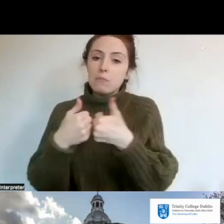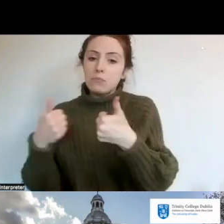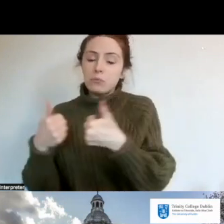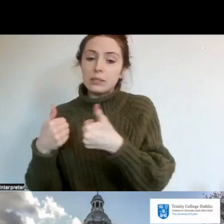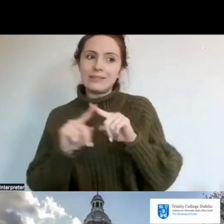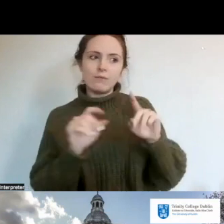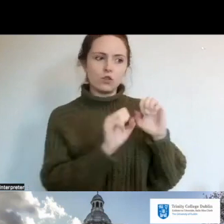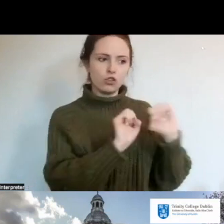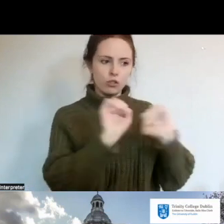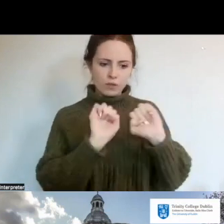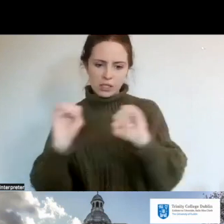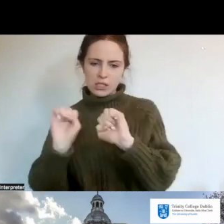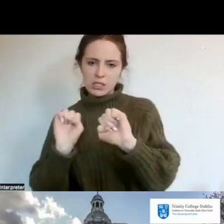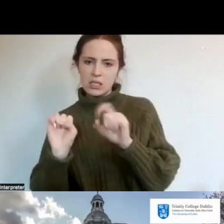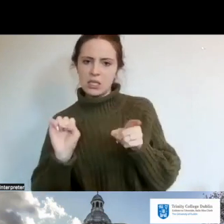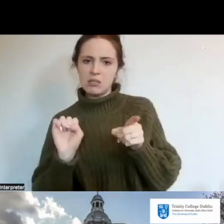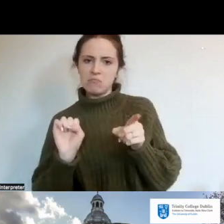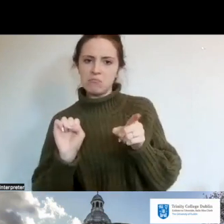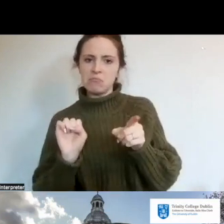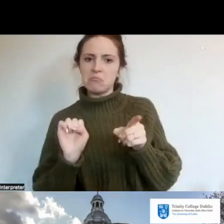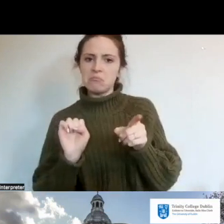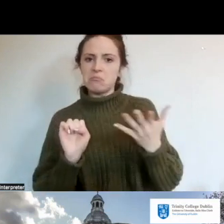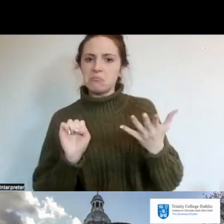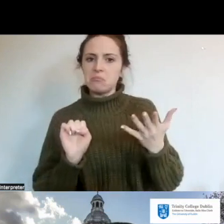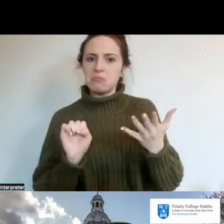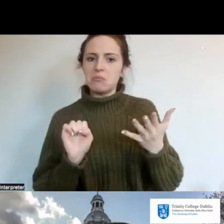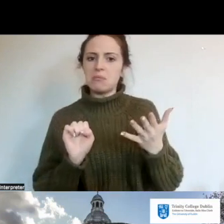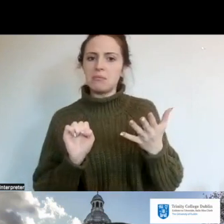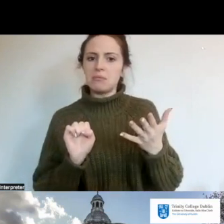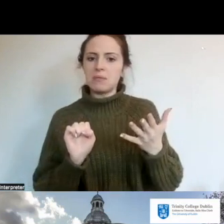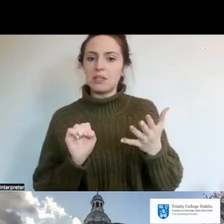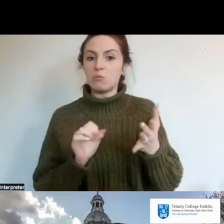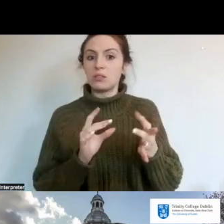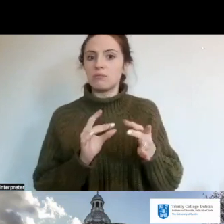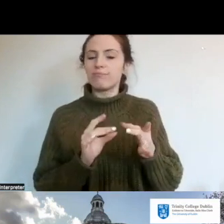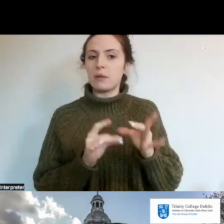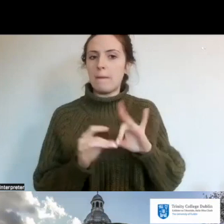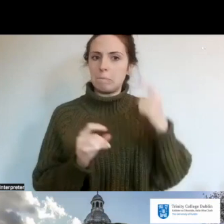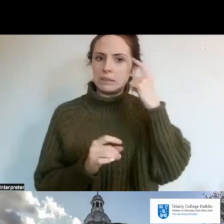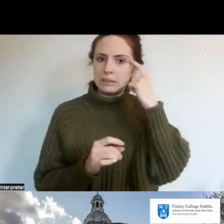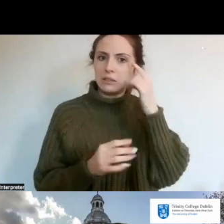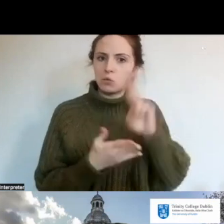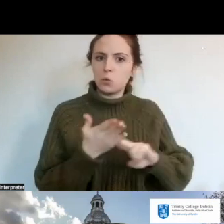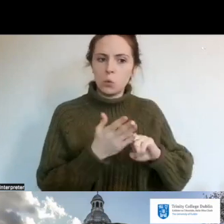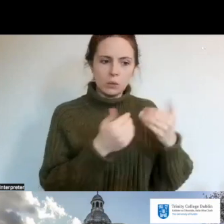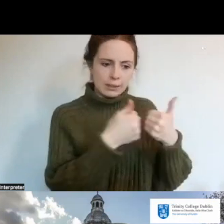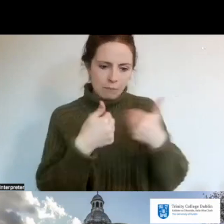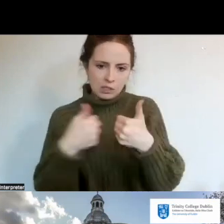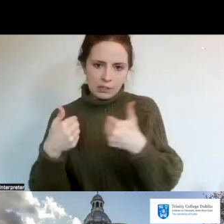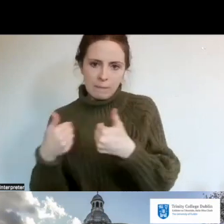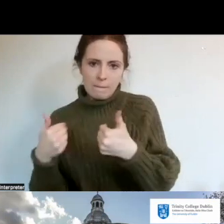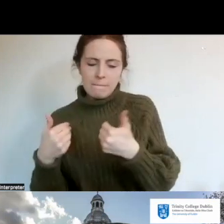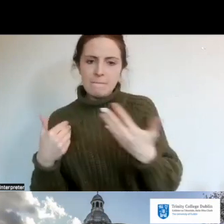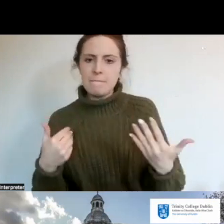way, whilst it may seem intuitively correct, we found that it's actually very difficult